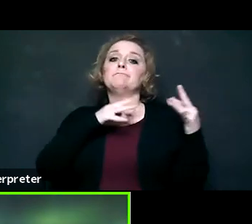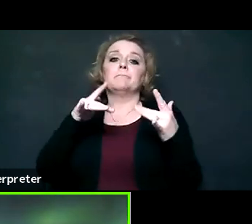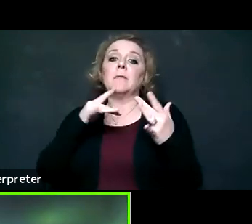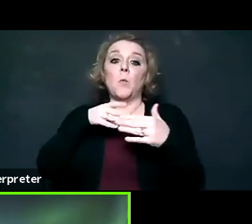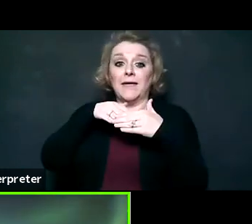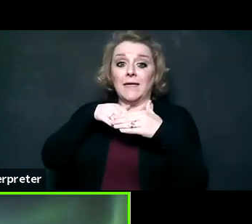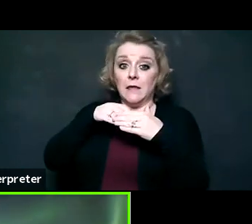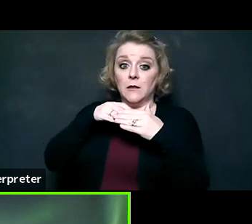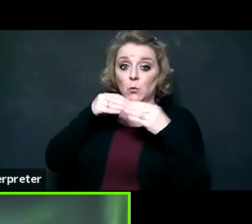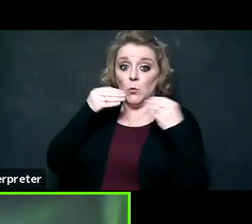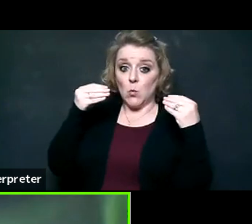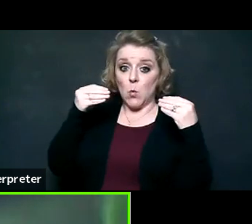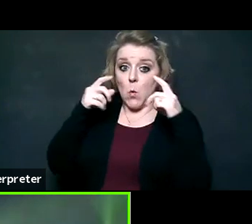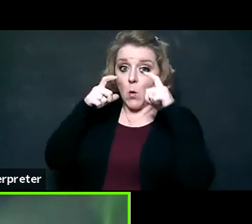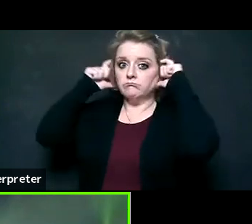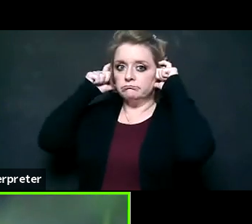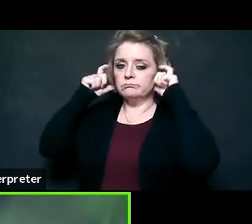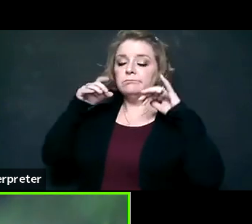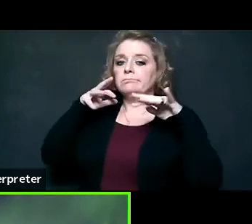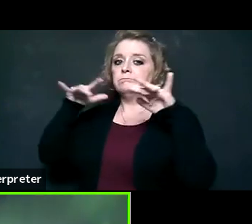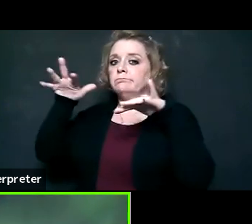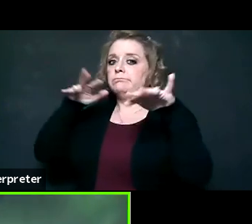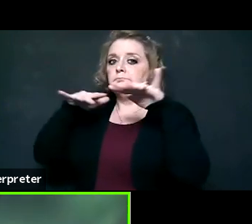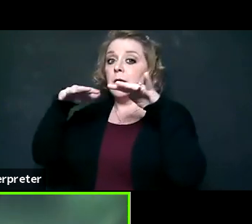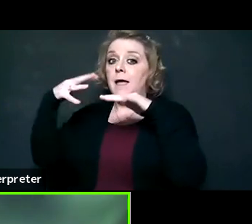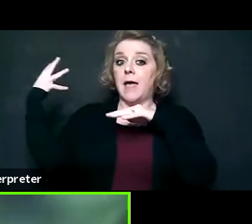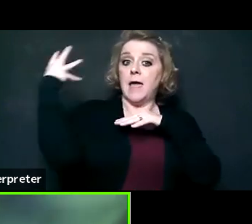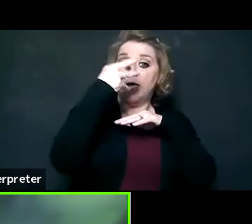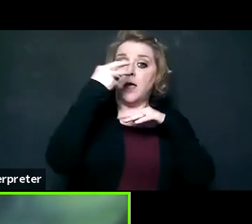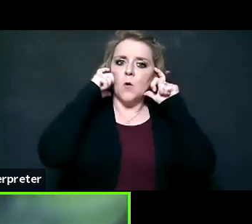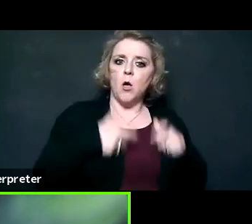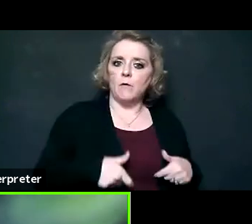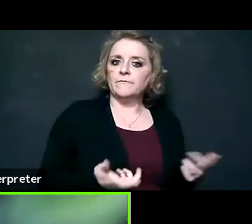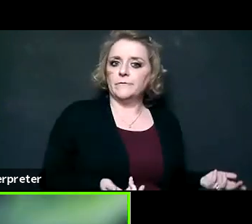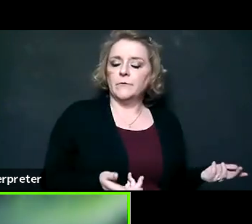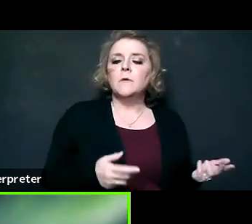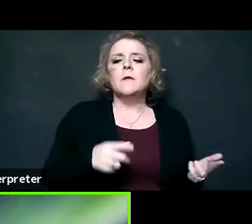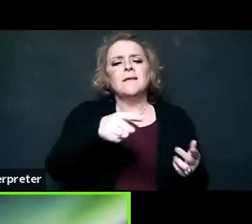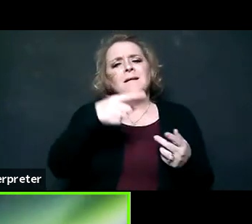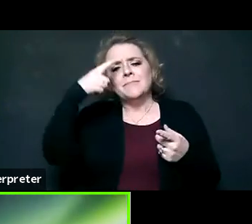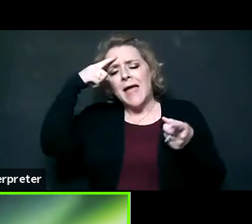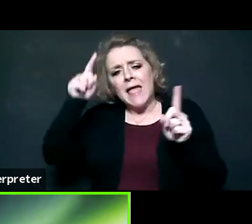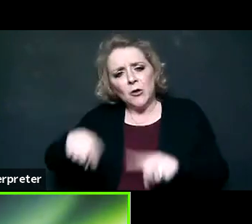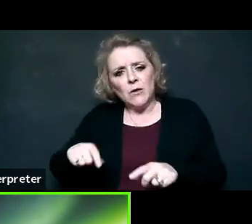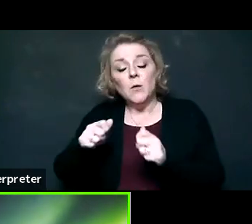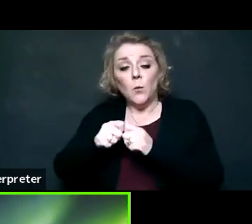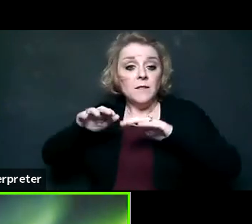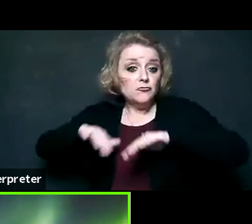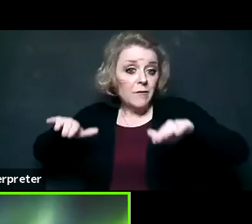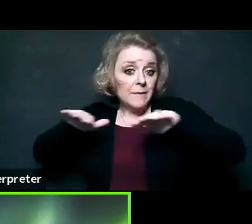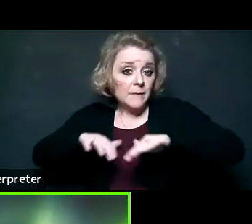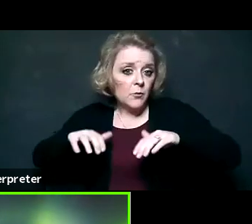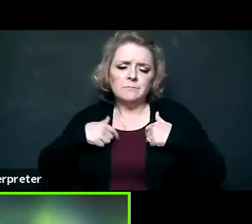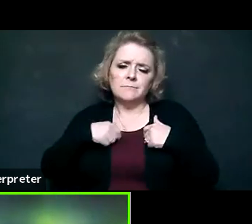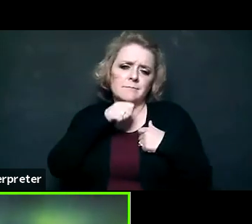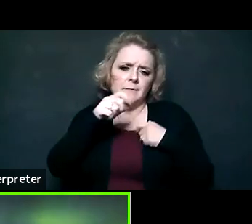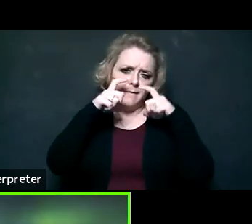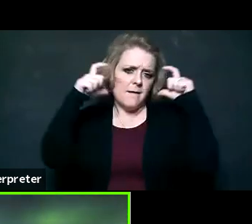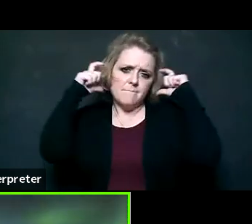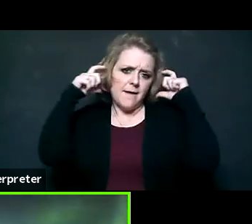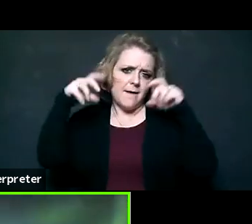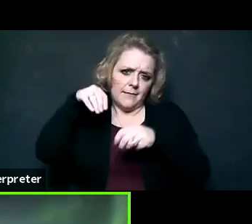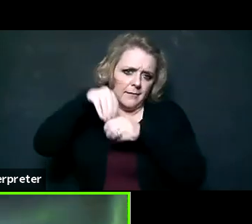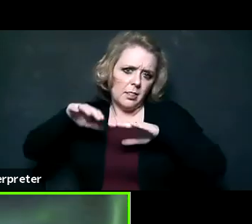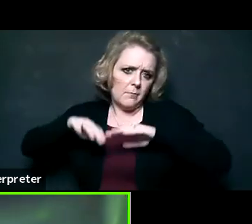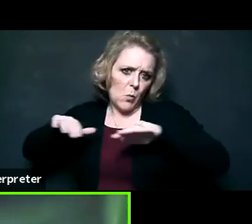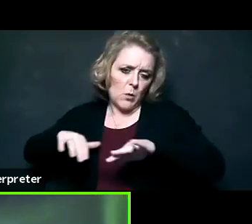on. It's interesting. We talk about the swimming pool. I agree. I'm not going to be wearing a mask at a swimming pool, but I'm going to go in